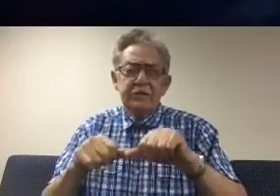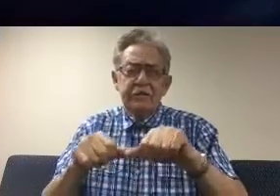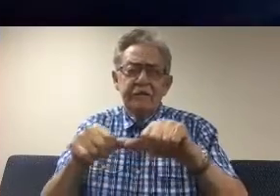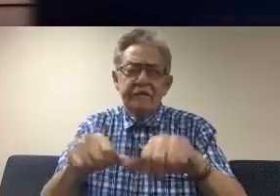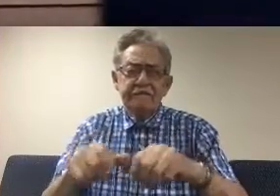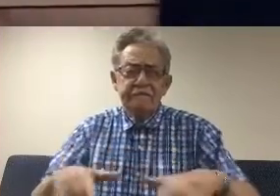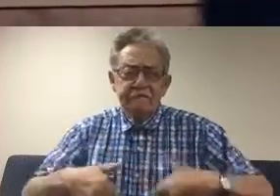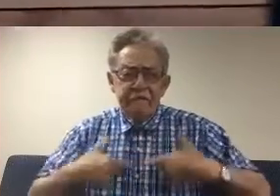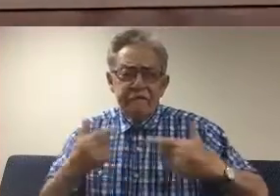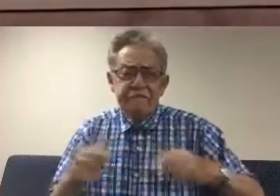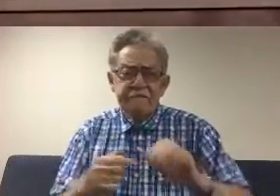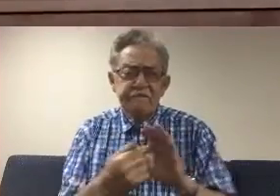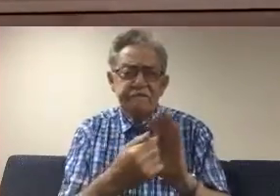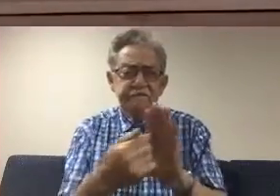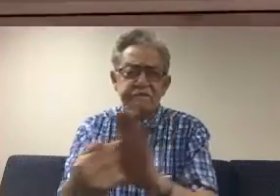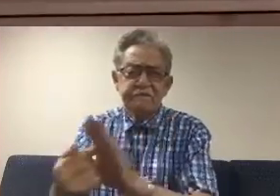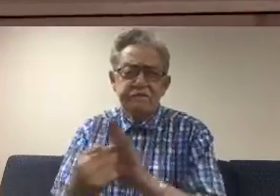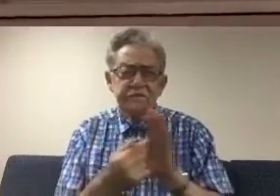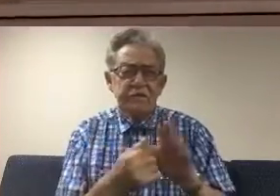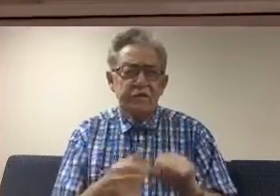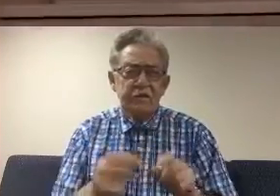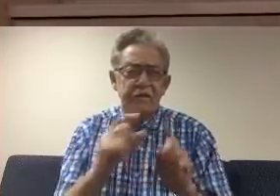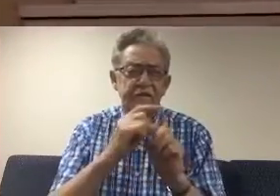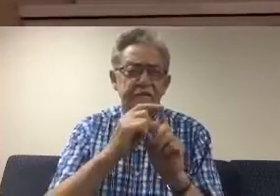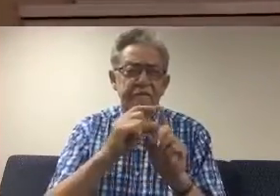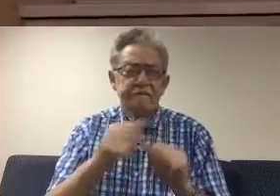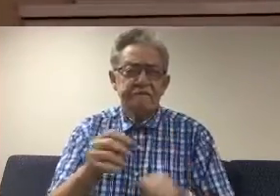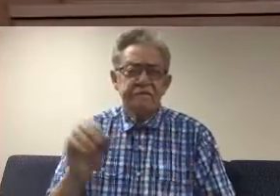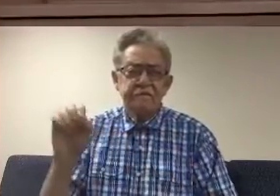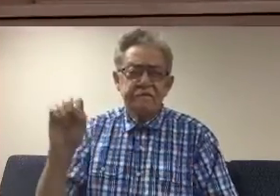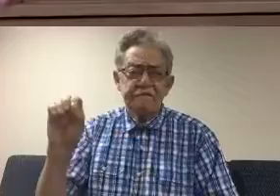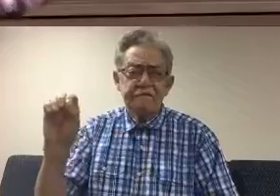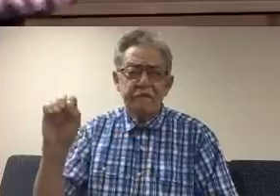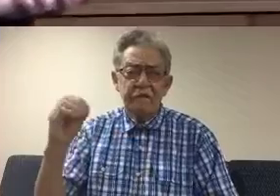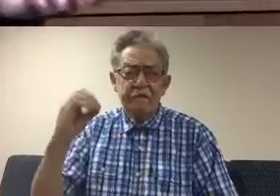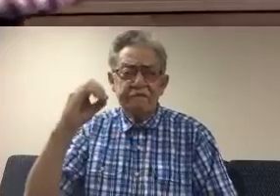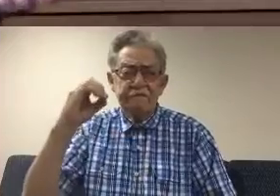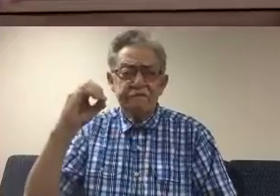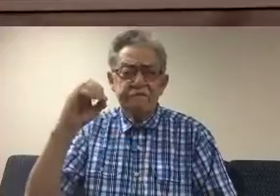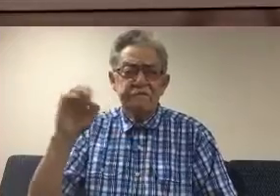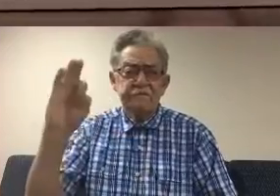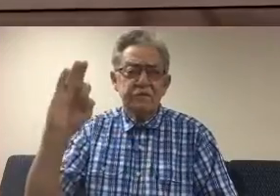and demonstrate the words of God lived through your life.